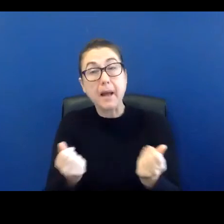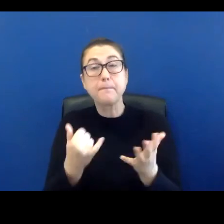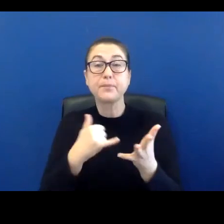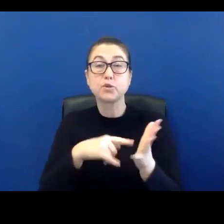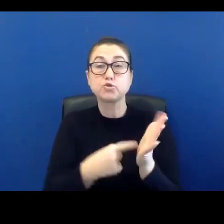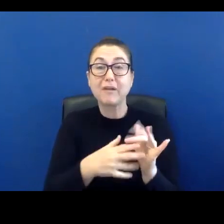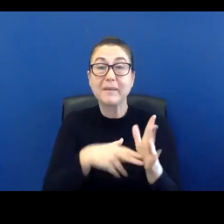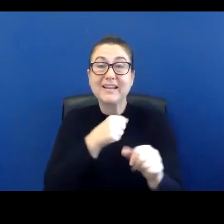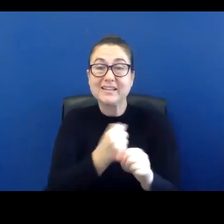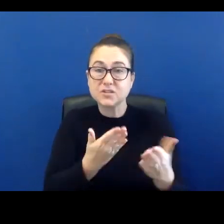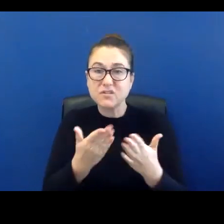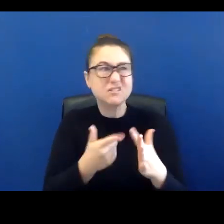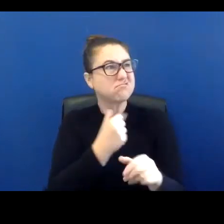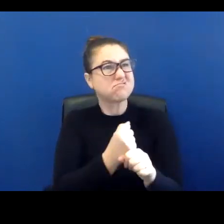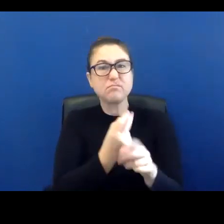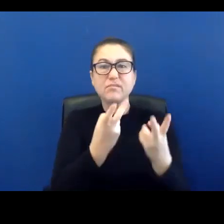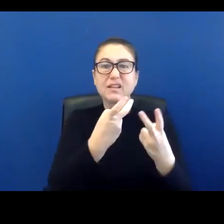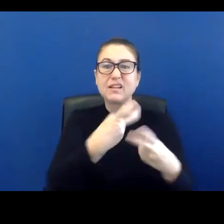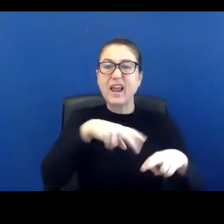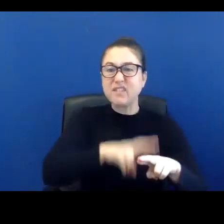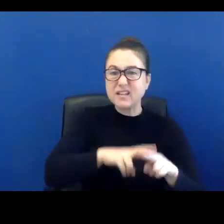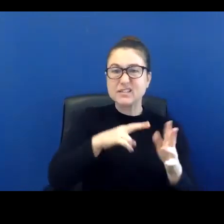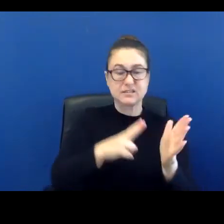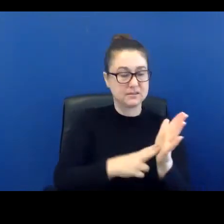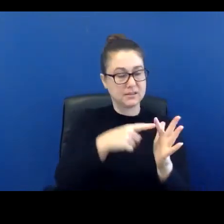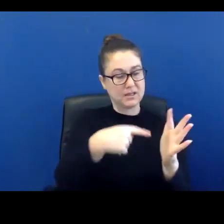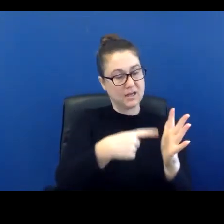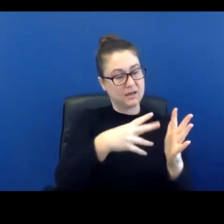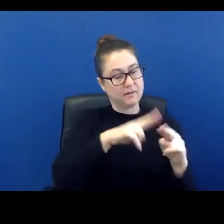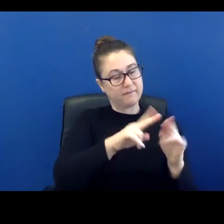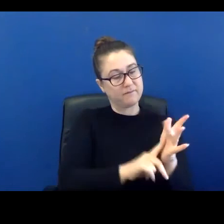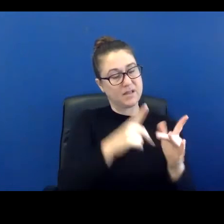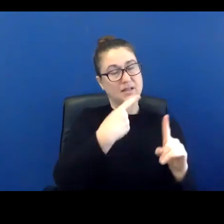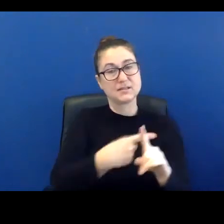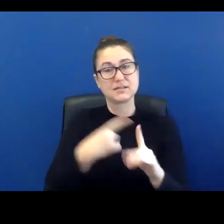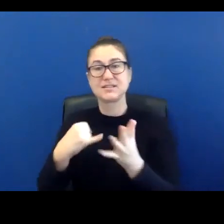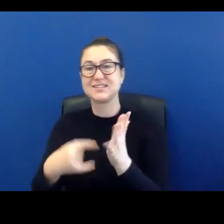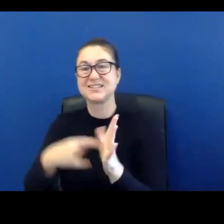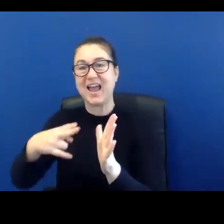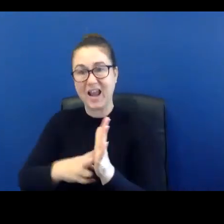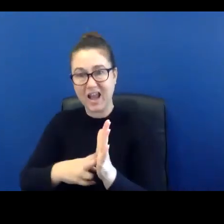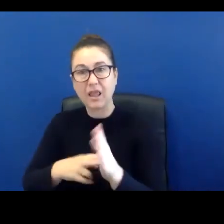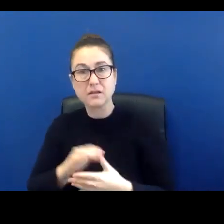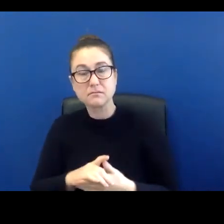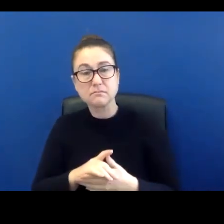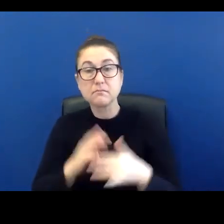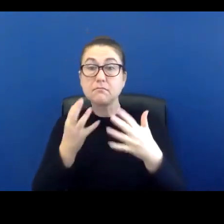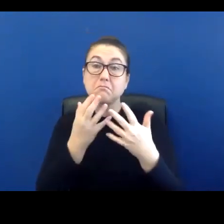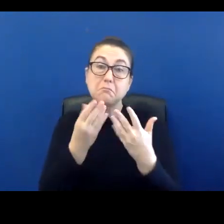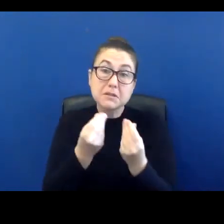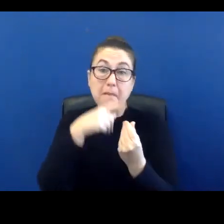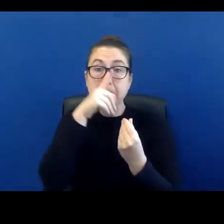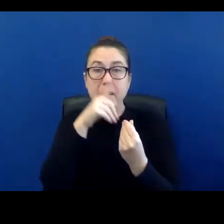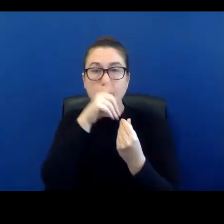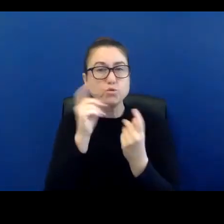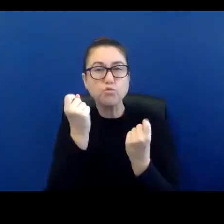such as Netflix and Stan. And I think importantly, something that people often don't realise is that